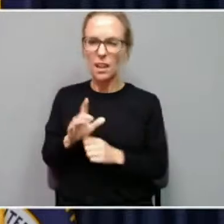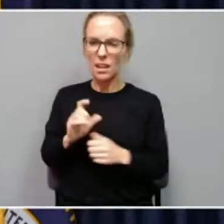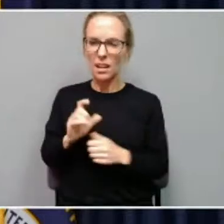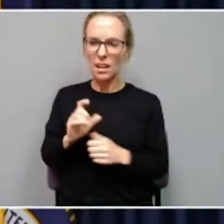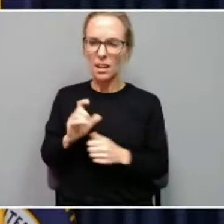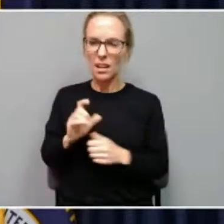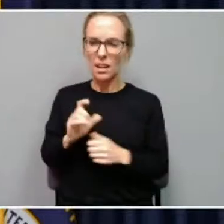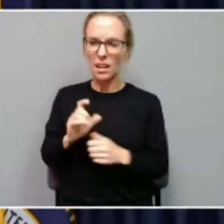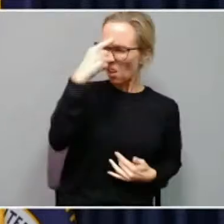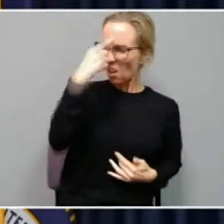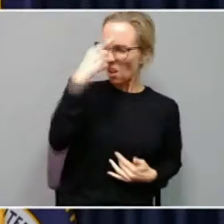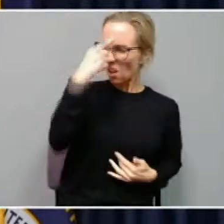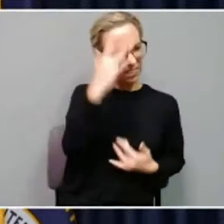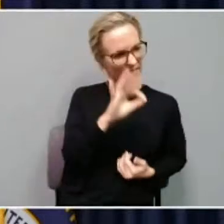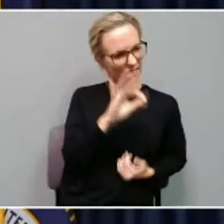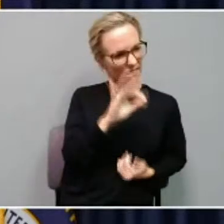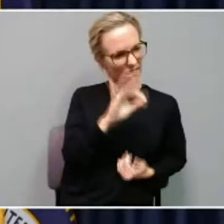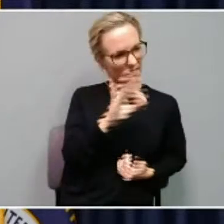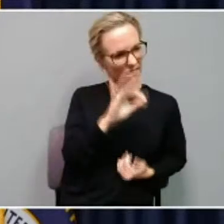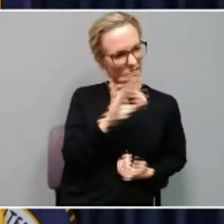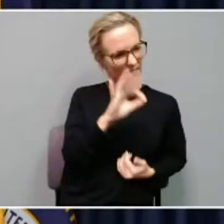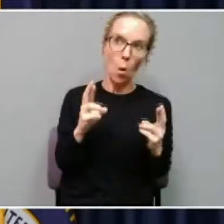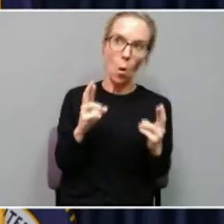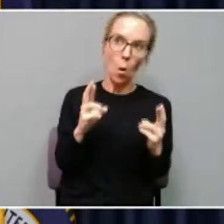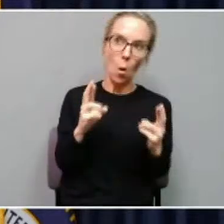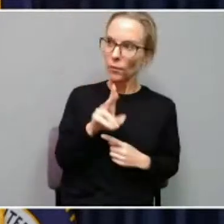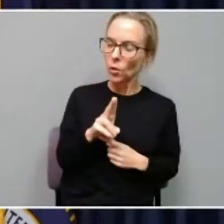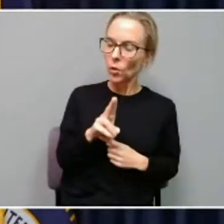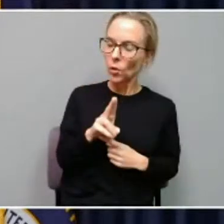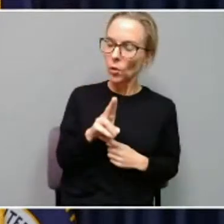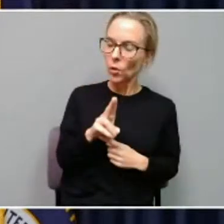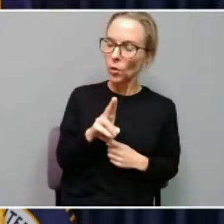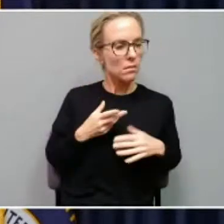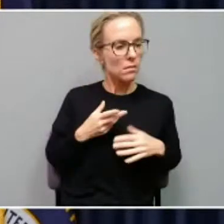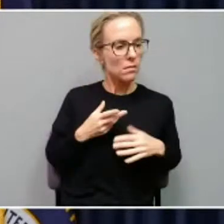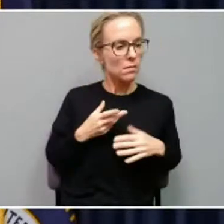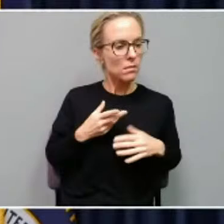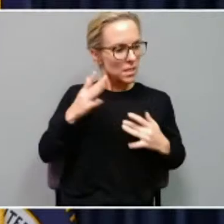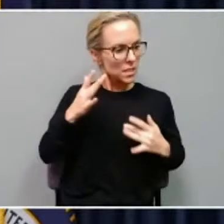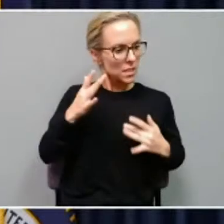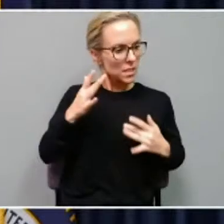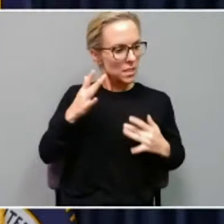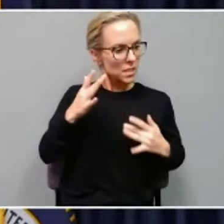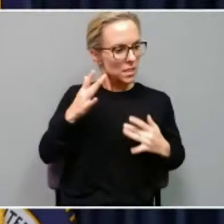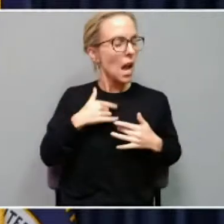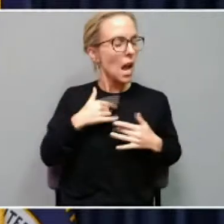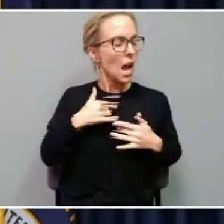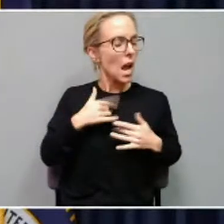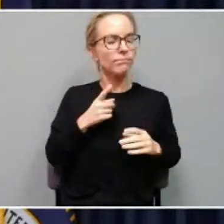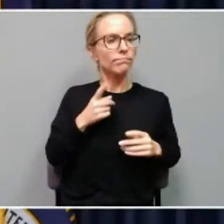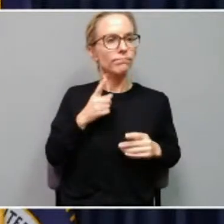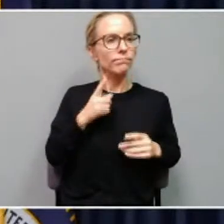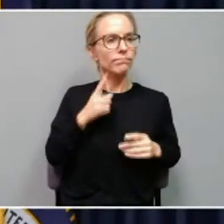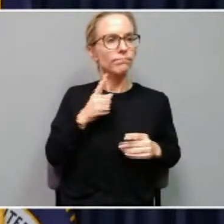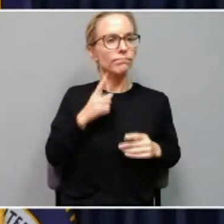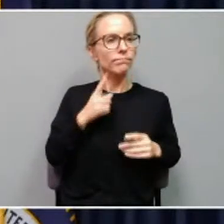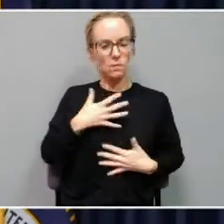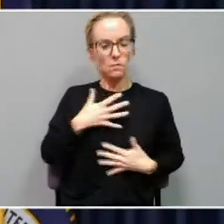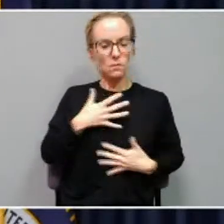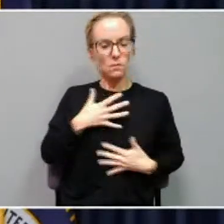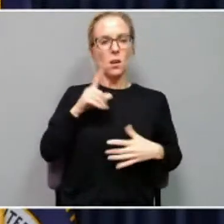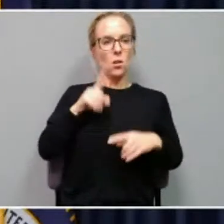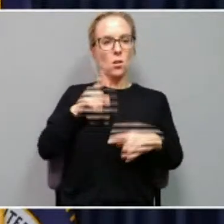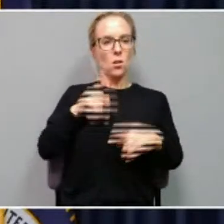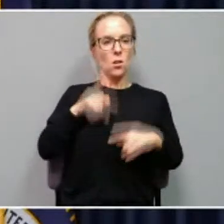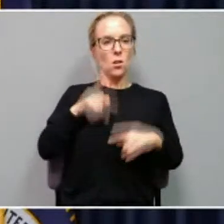flu, and I was hoping it was just the flu, but things progressed, and I ended up comatose on a ventilator for 3 weeks. I spent a month